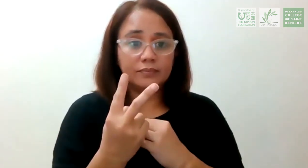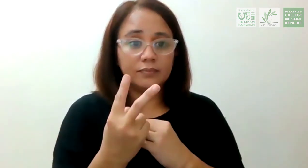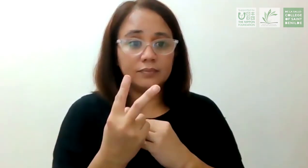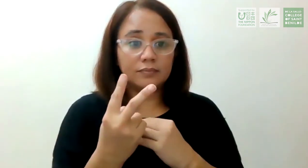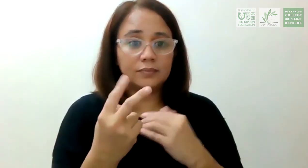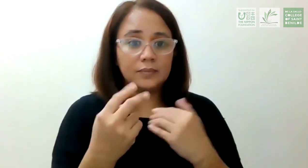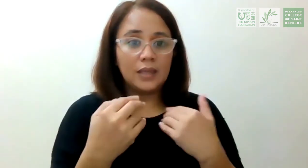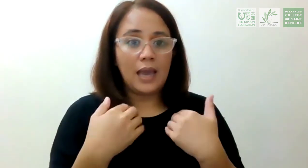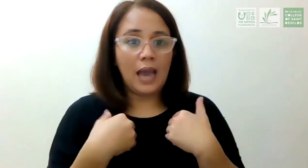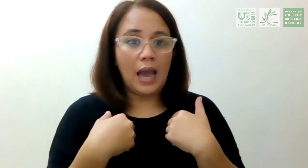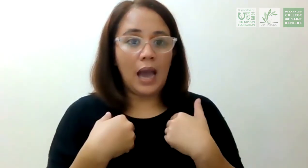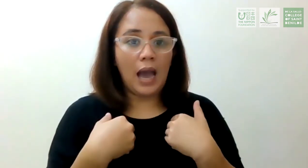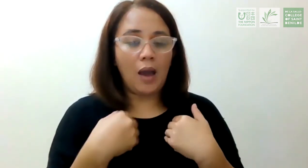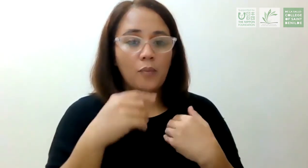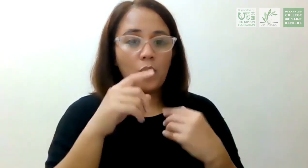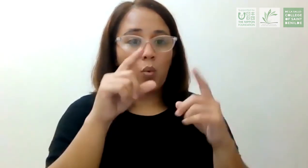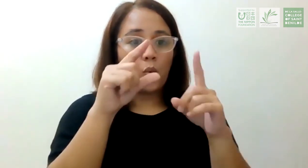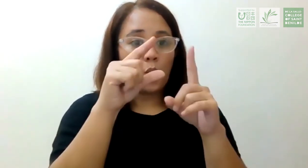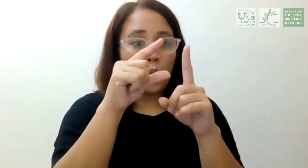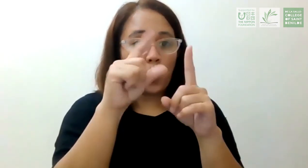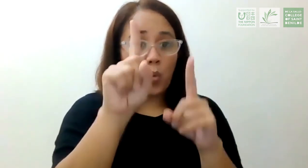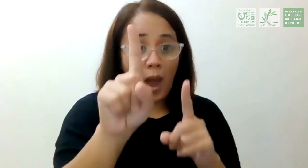one word for older brother.